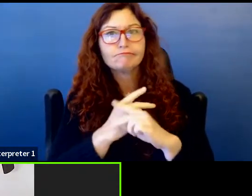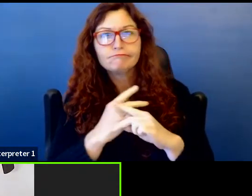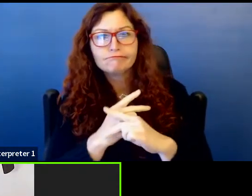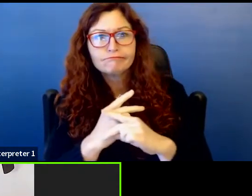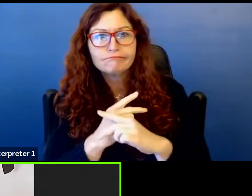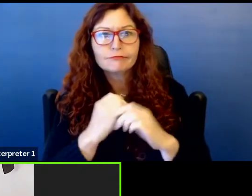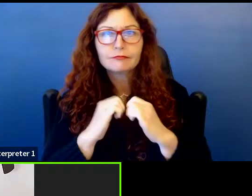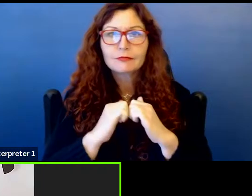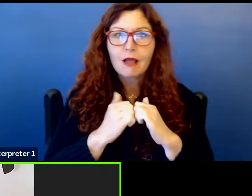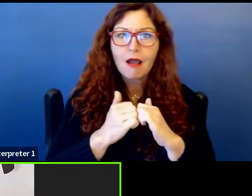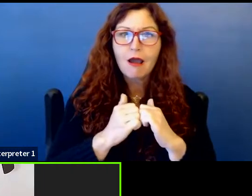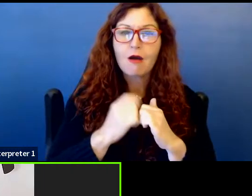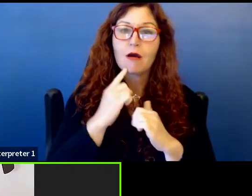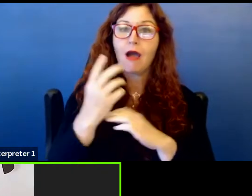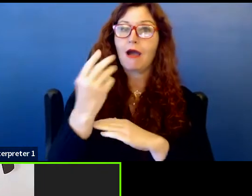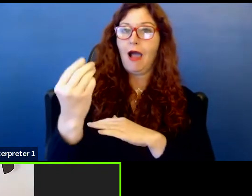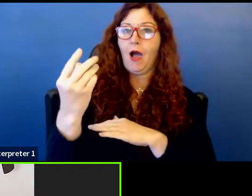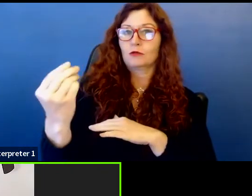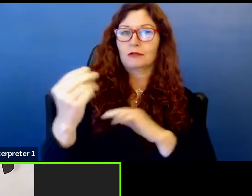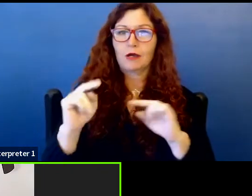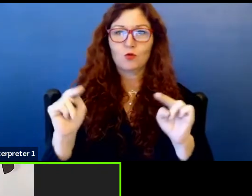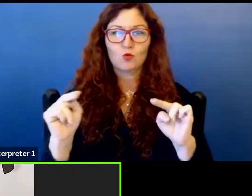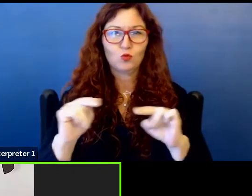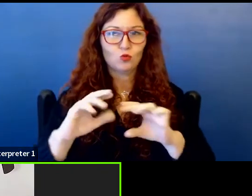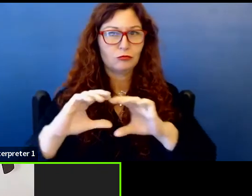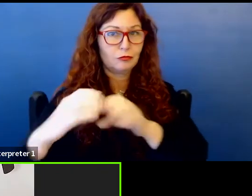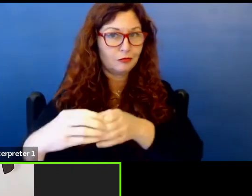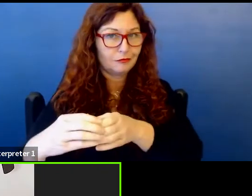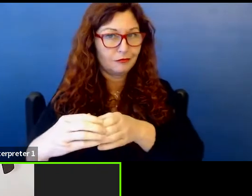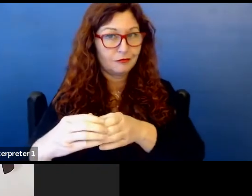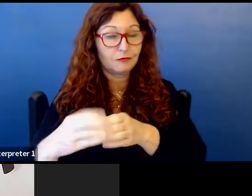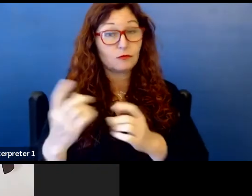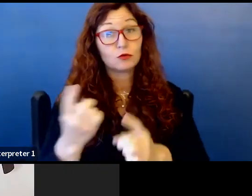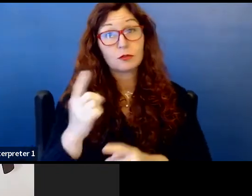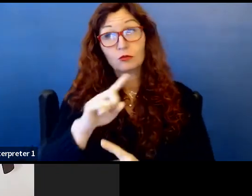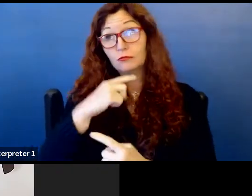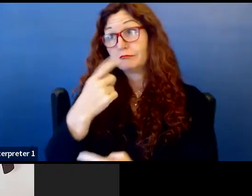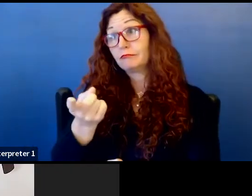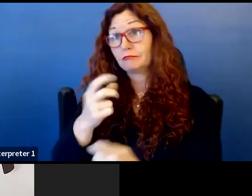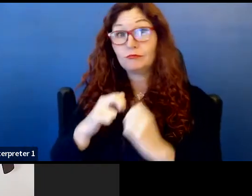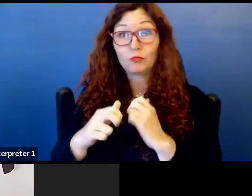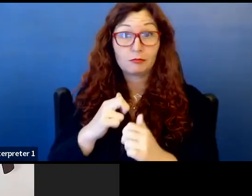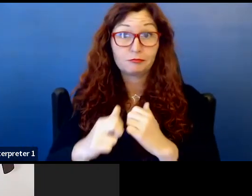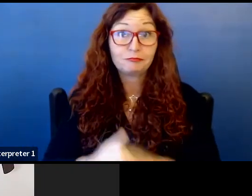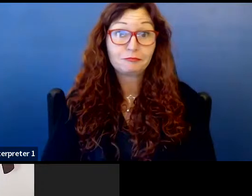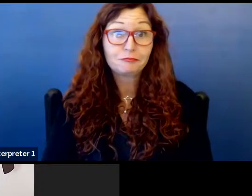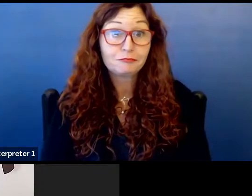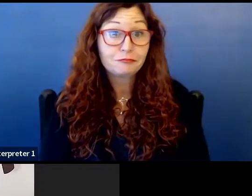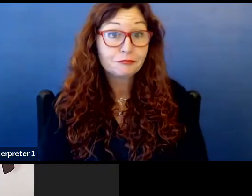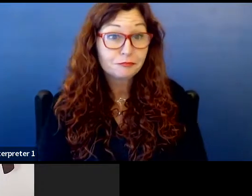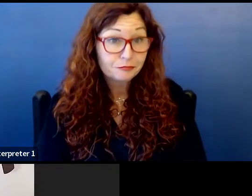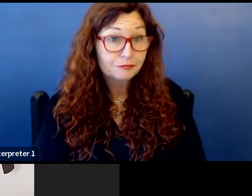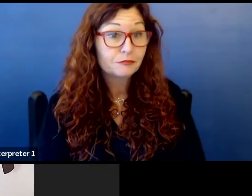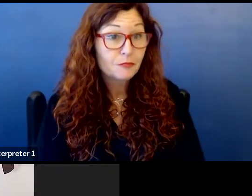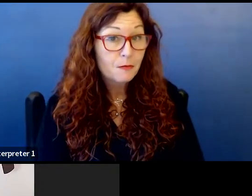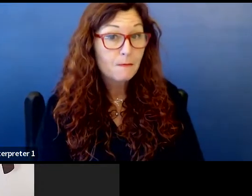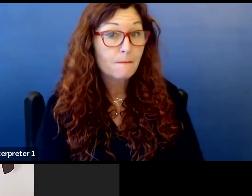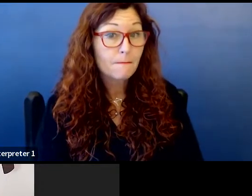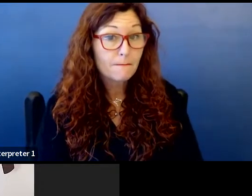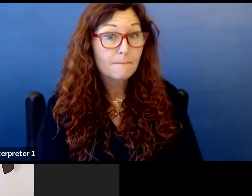someone to go to go go to for problems like this i also found it really um interesting and helpful your